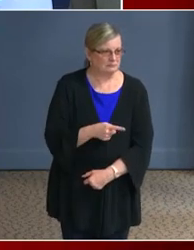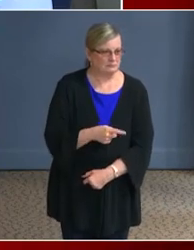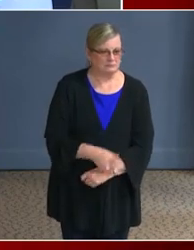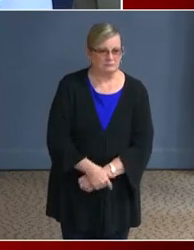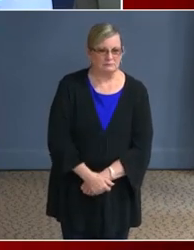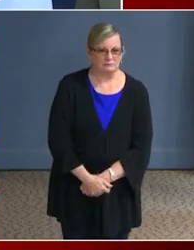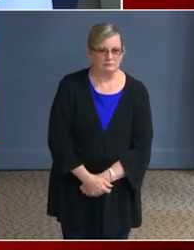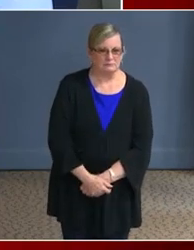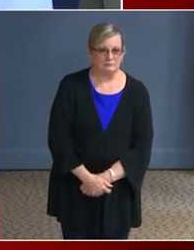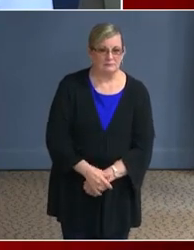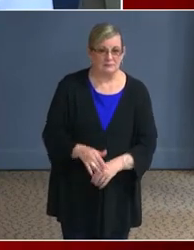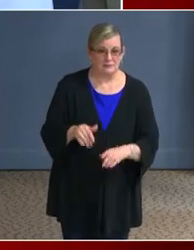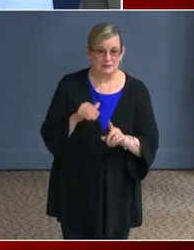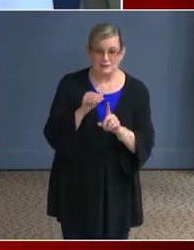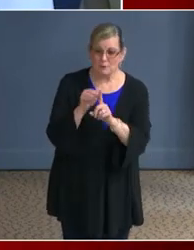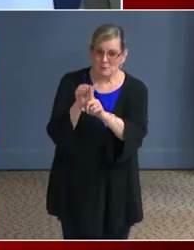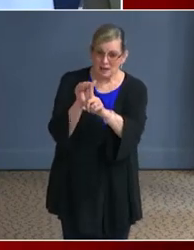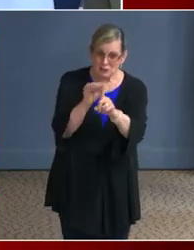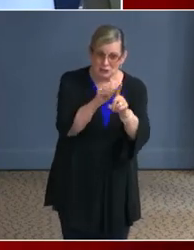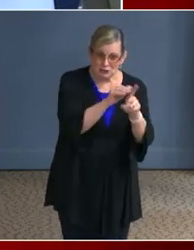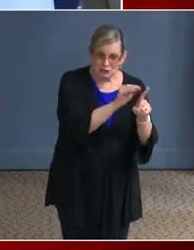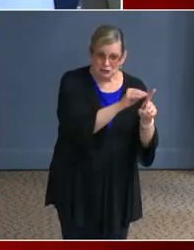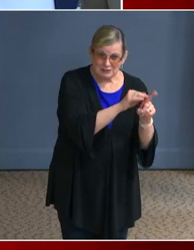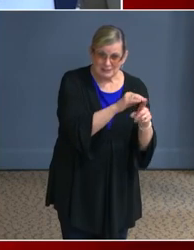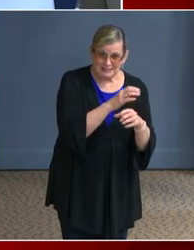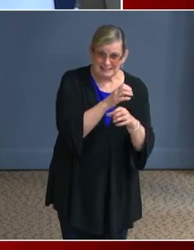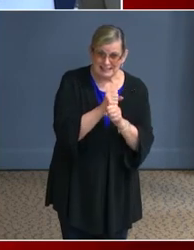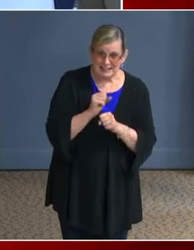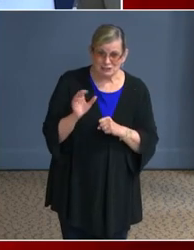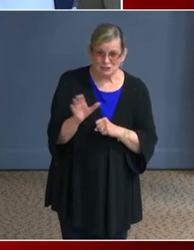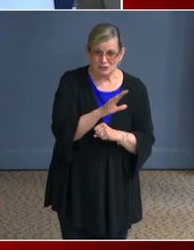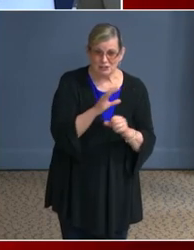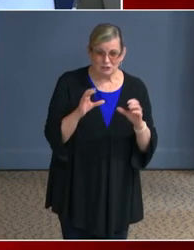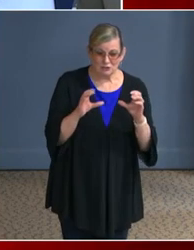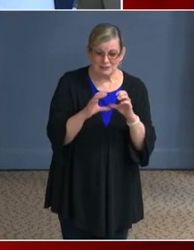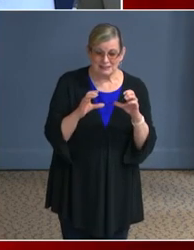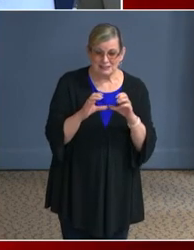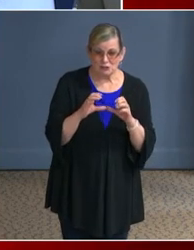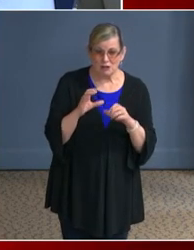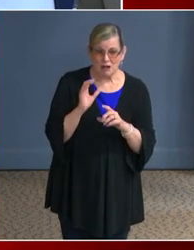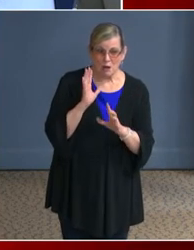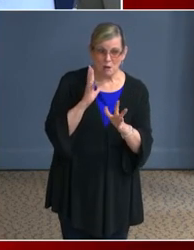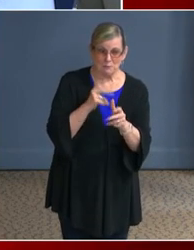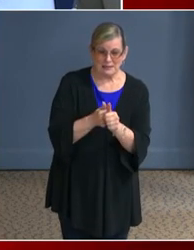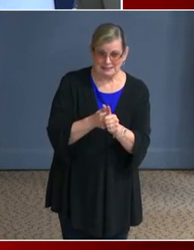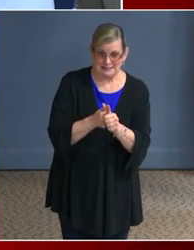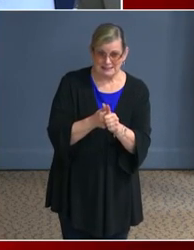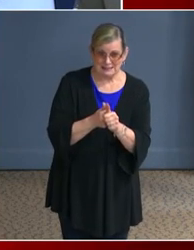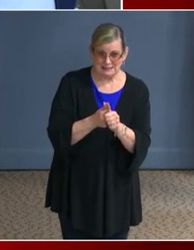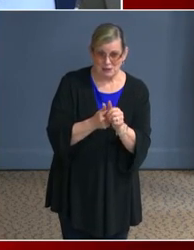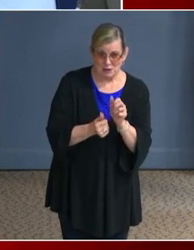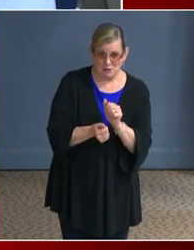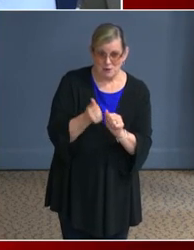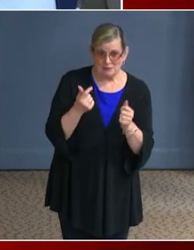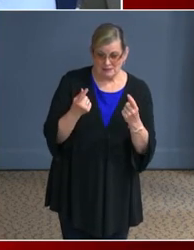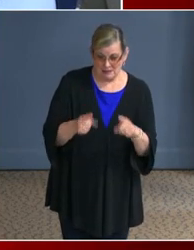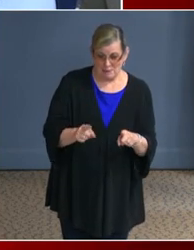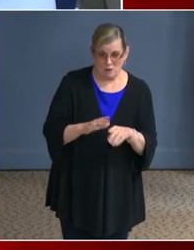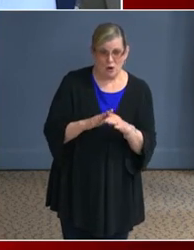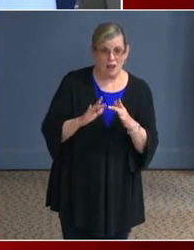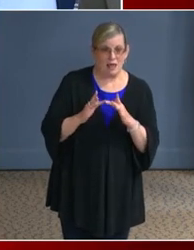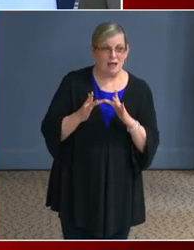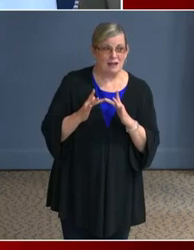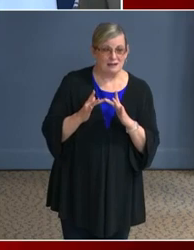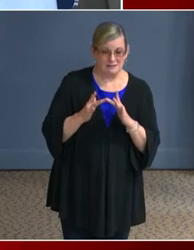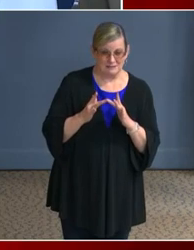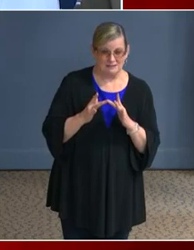So this is a reminder to get your credentials updated. Most of that can happen online. In some cases,